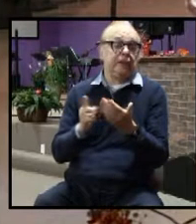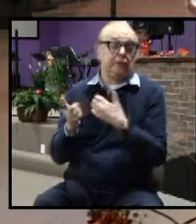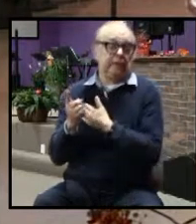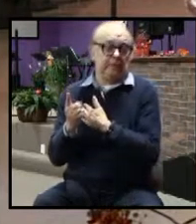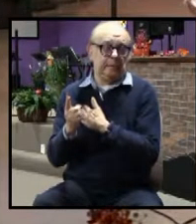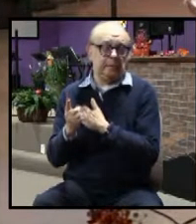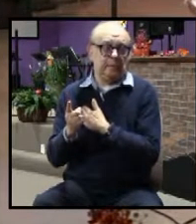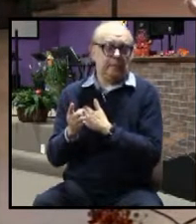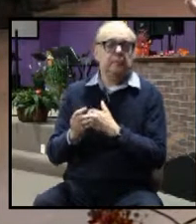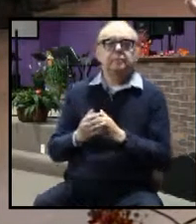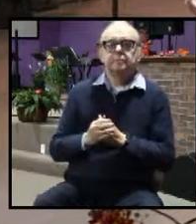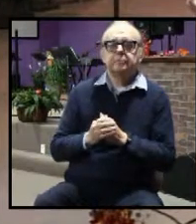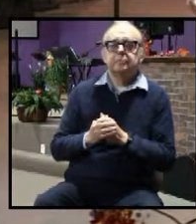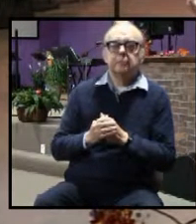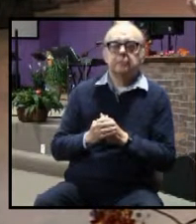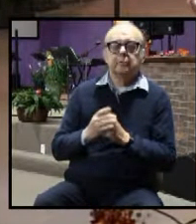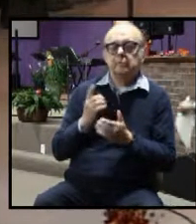and that is this.